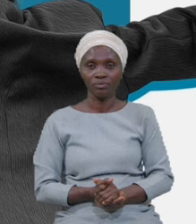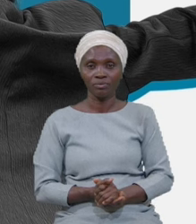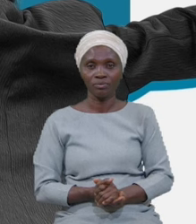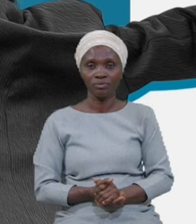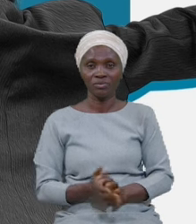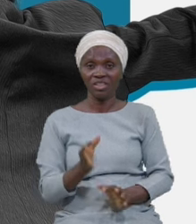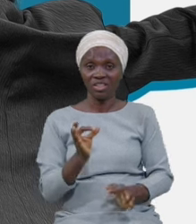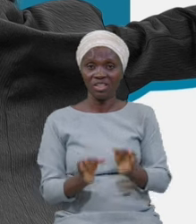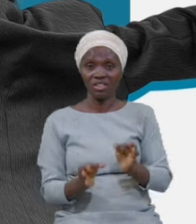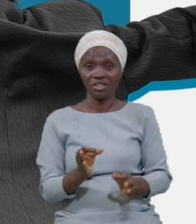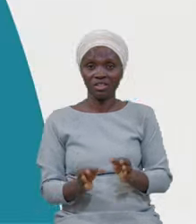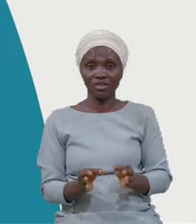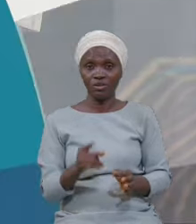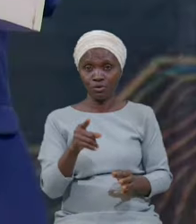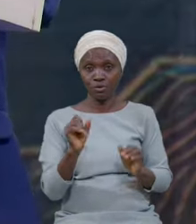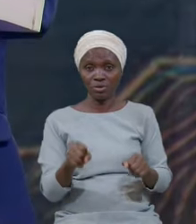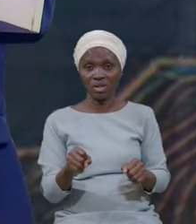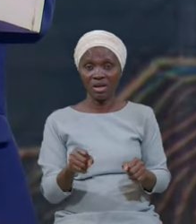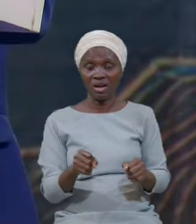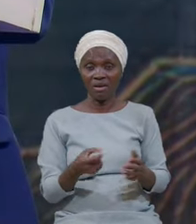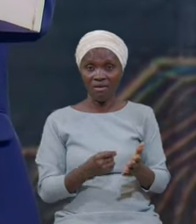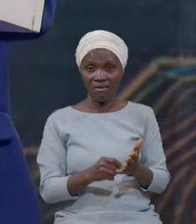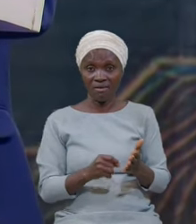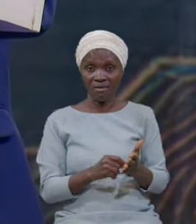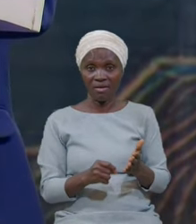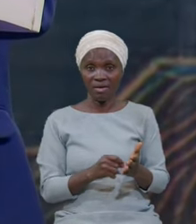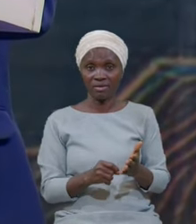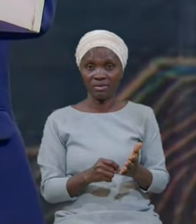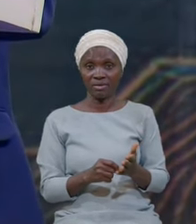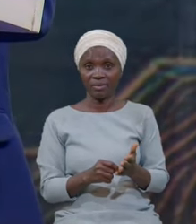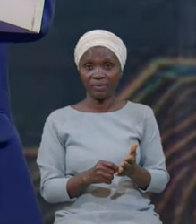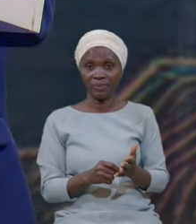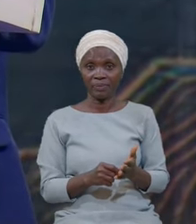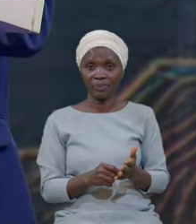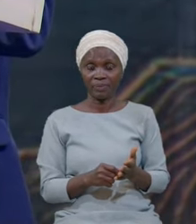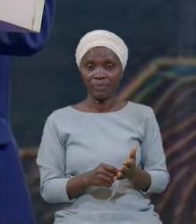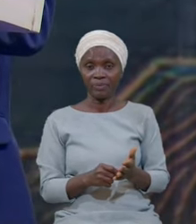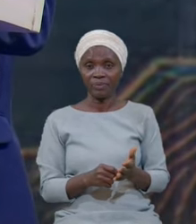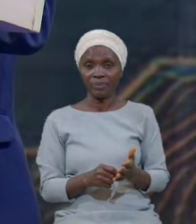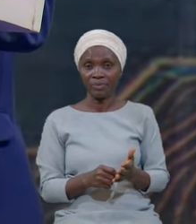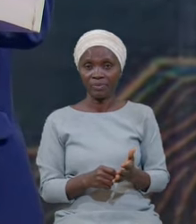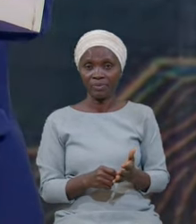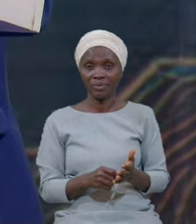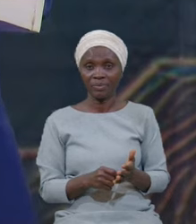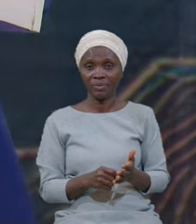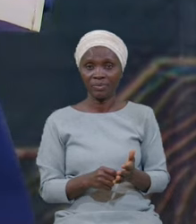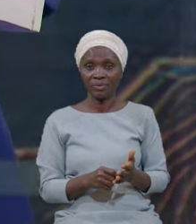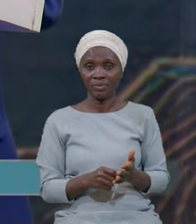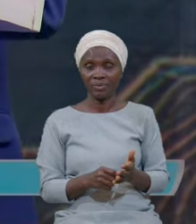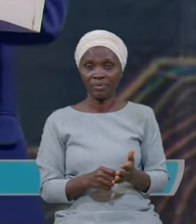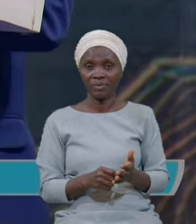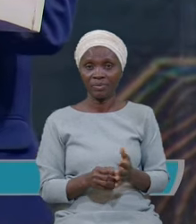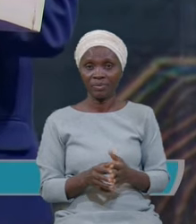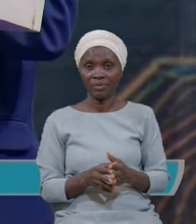you can be able to write, take the card from them, fill it properly, and then give it back